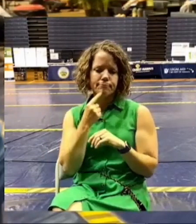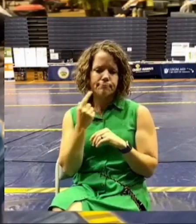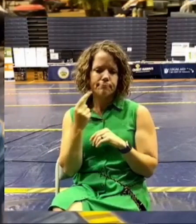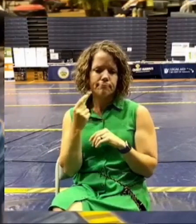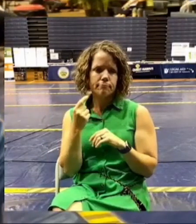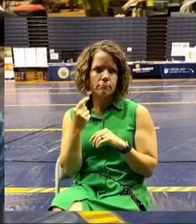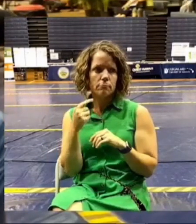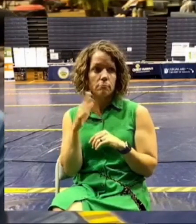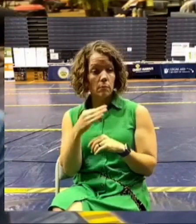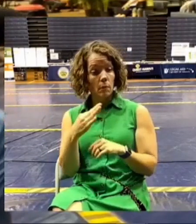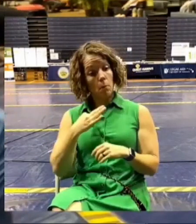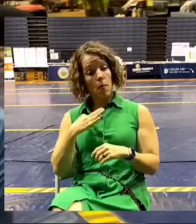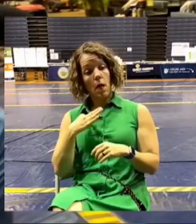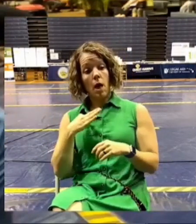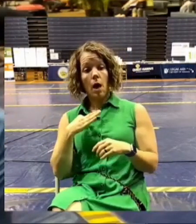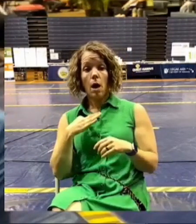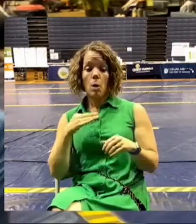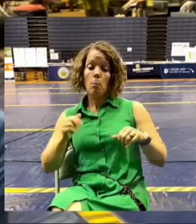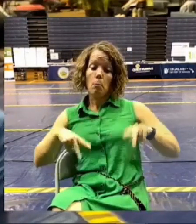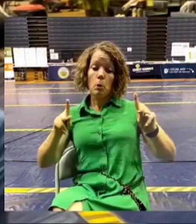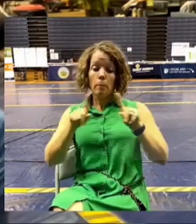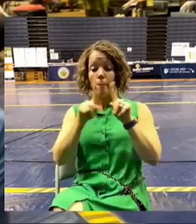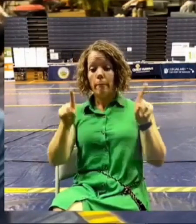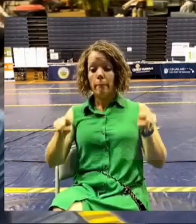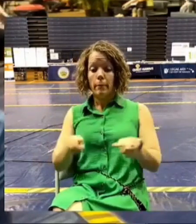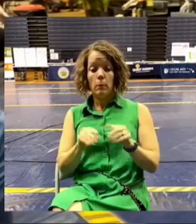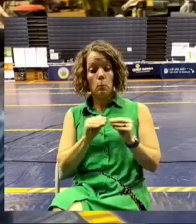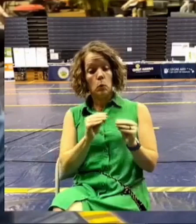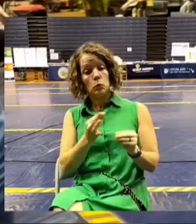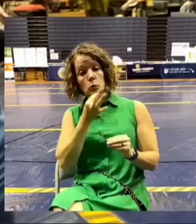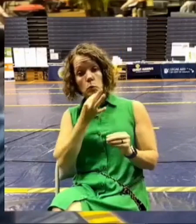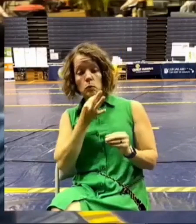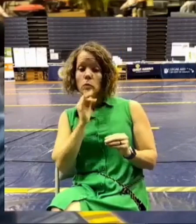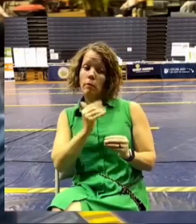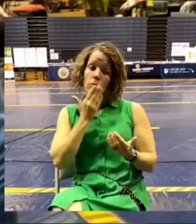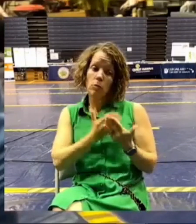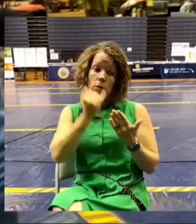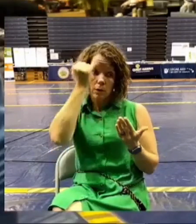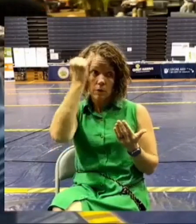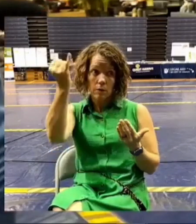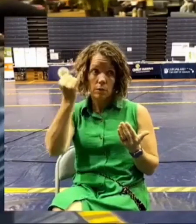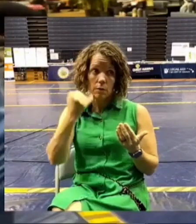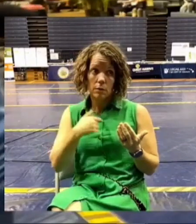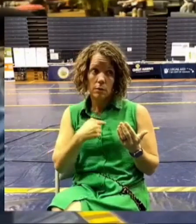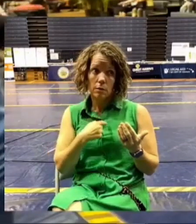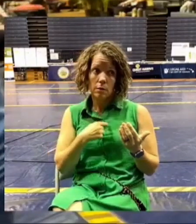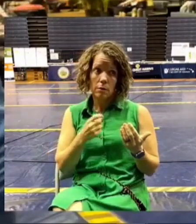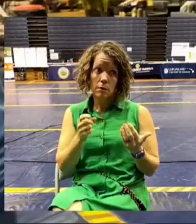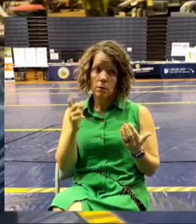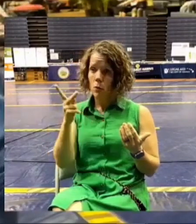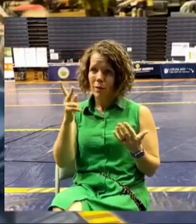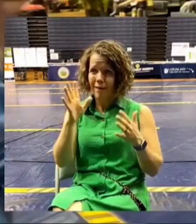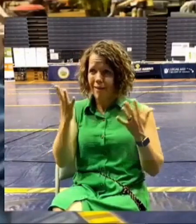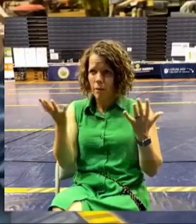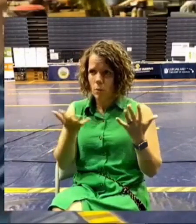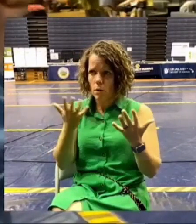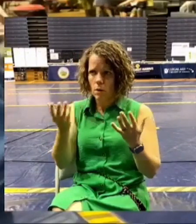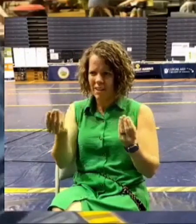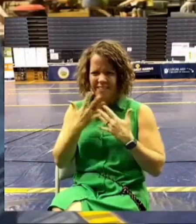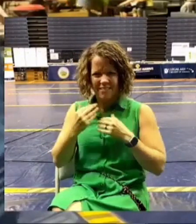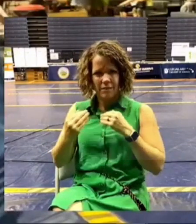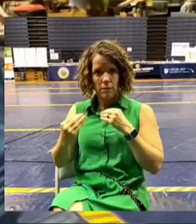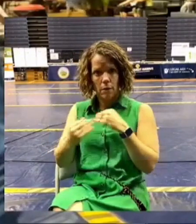say apply for your permits sooner the better, but it's like bang bang, getting